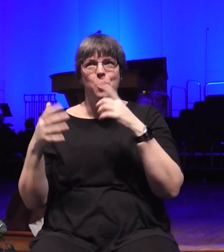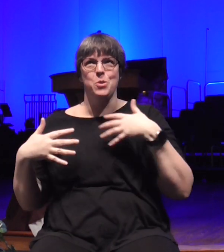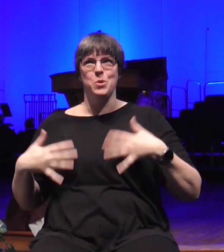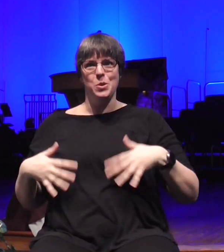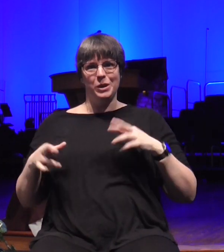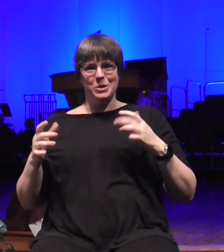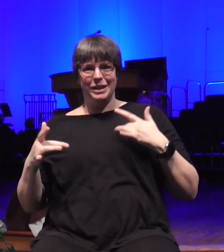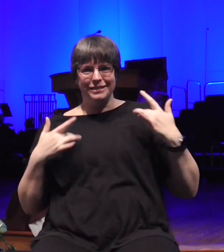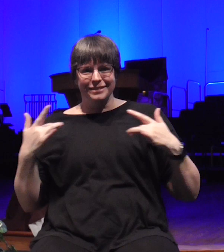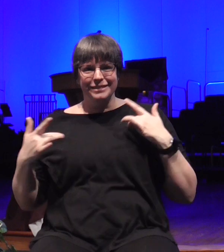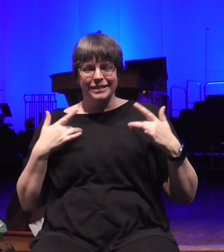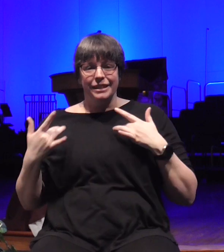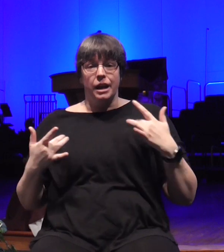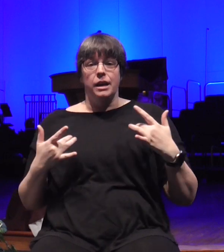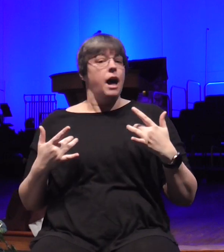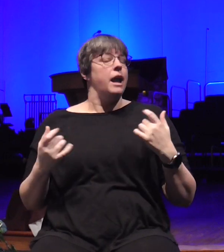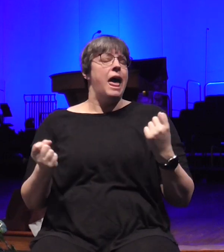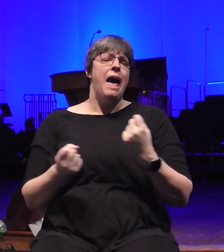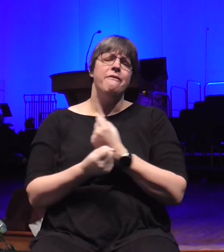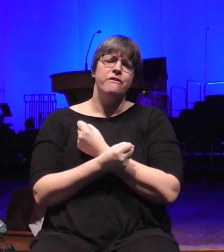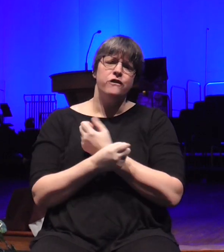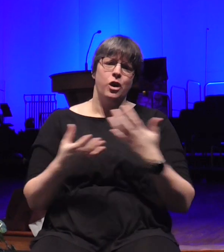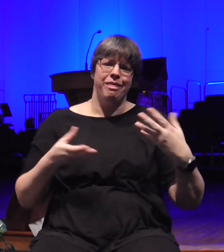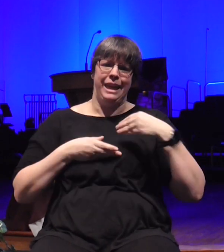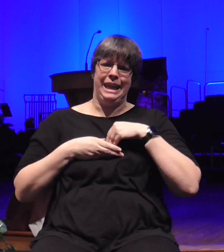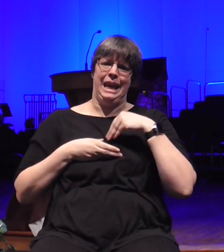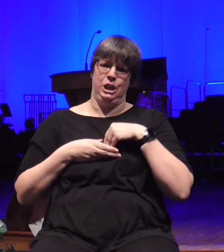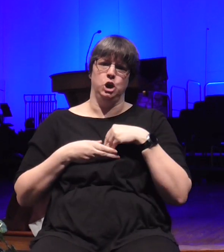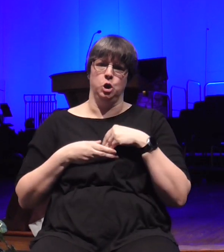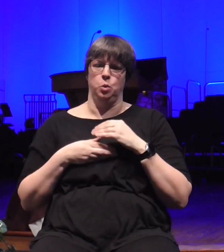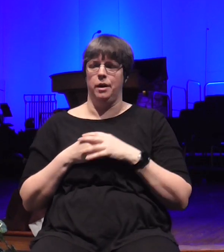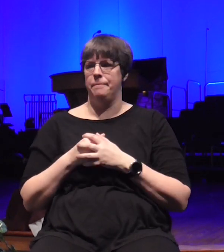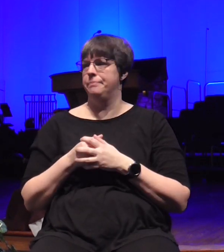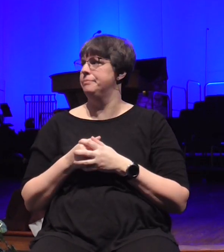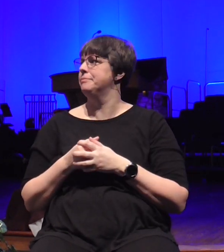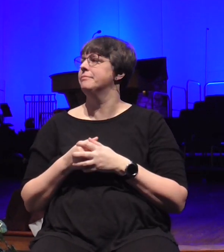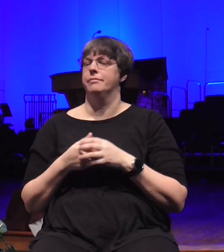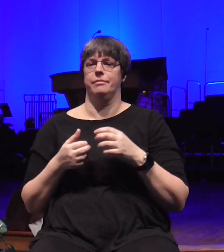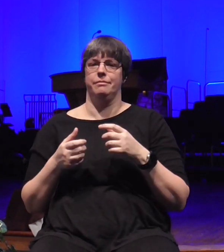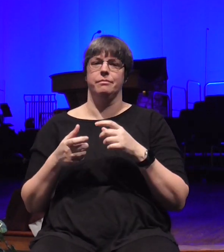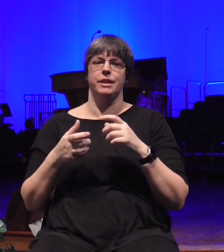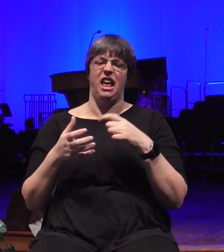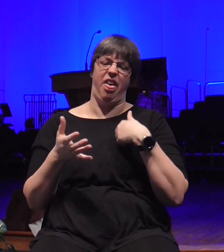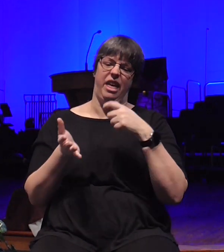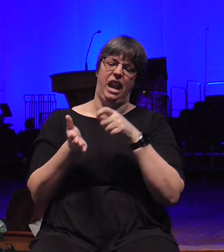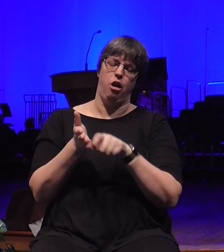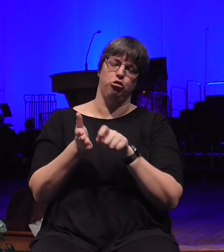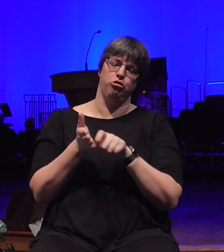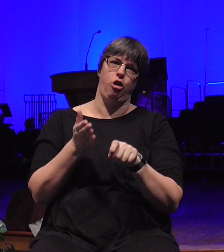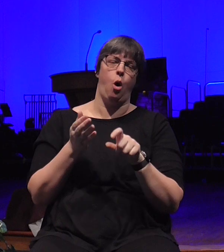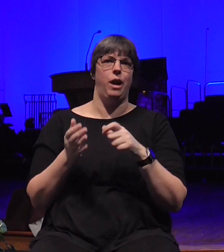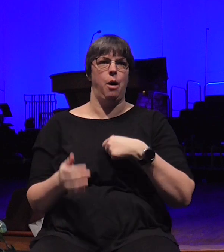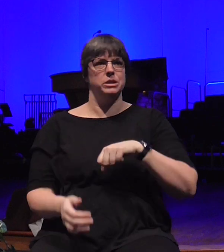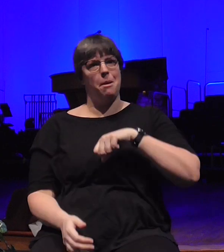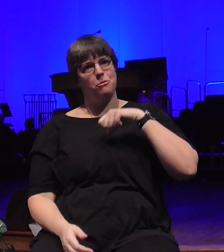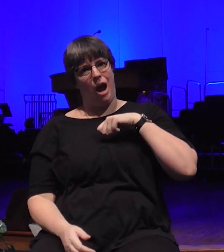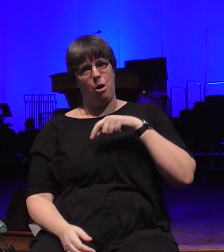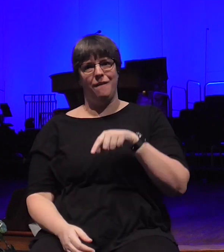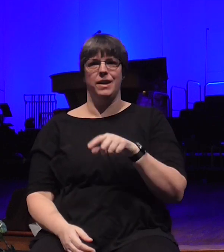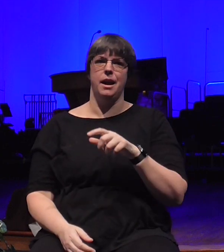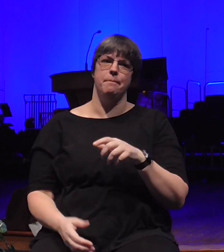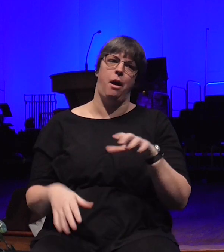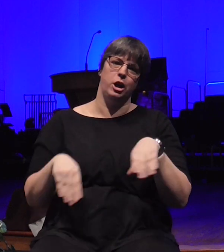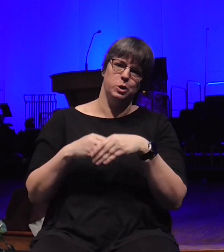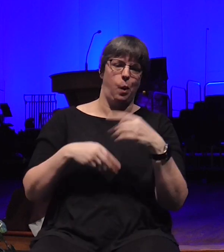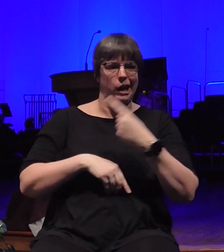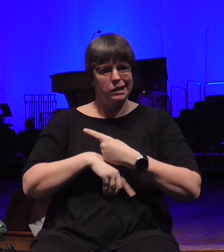pour everything you had into the challenge. Well, so then I wrote about how proud I was of him on his wedding day,